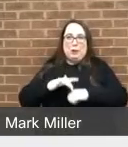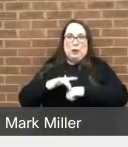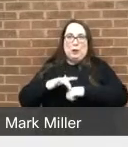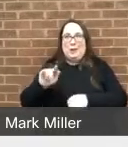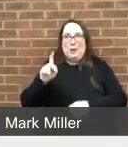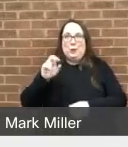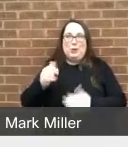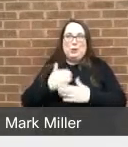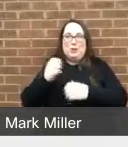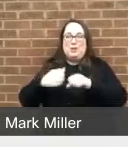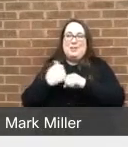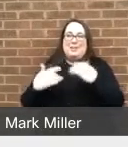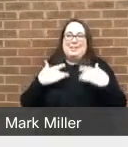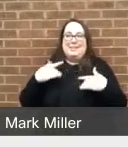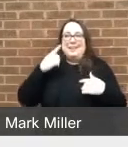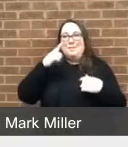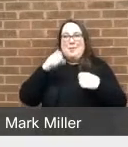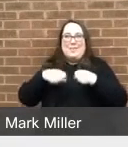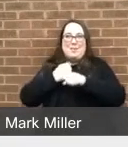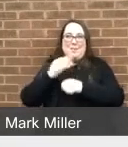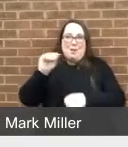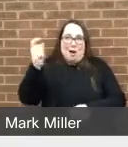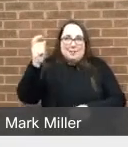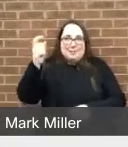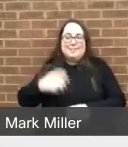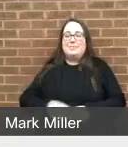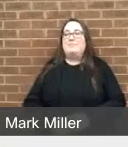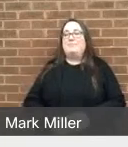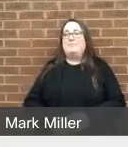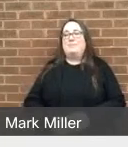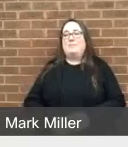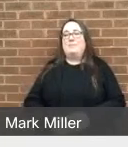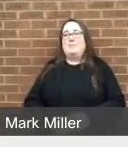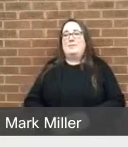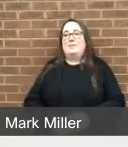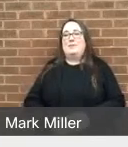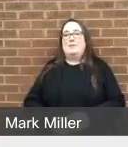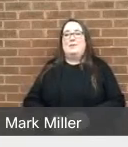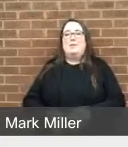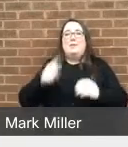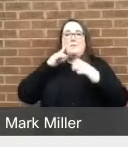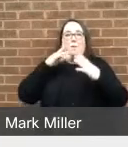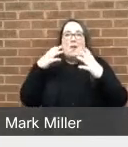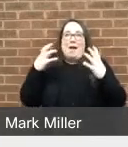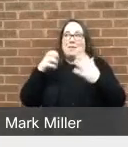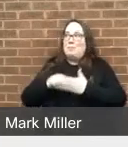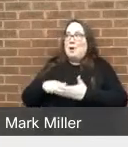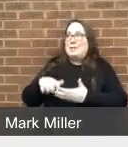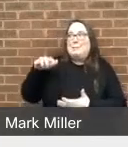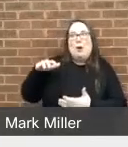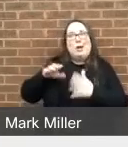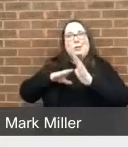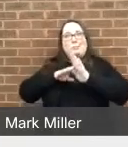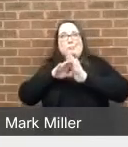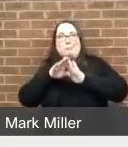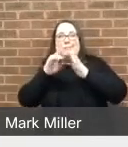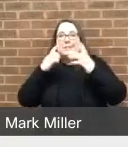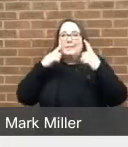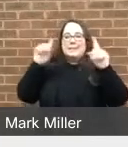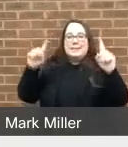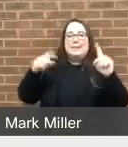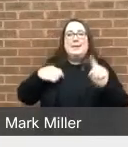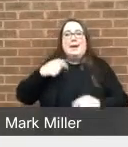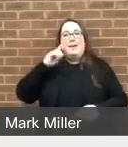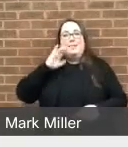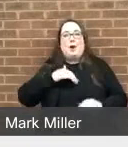for the year of the ox and for a great deal of prosperity. And I think our